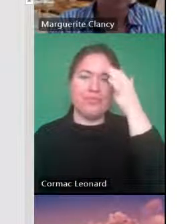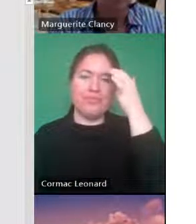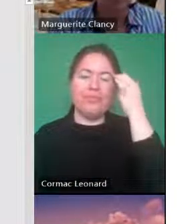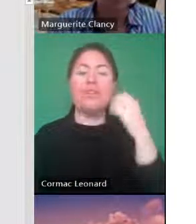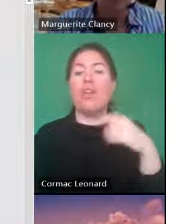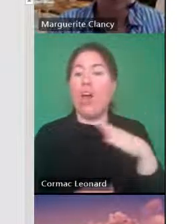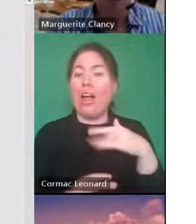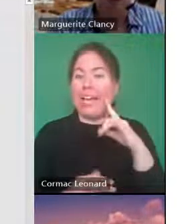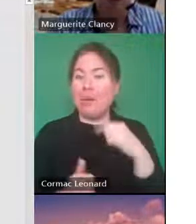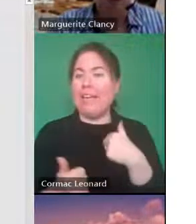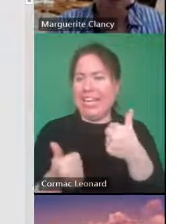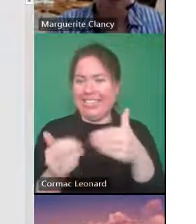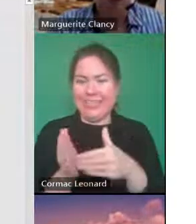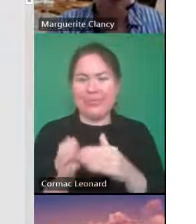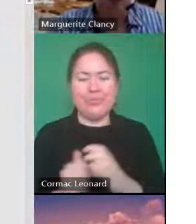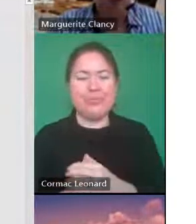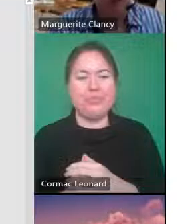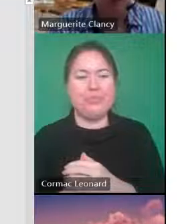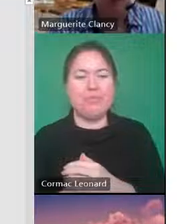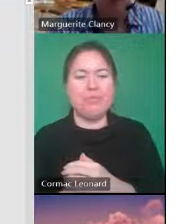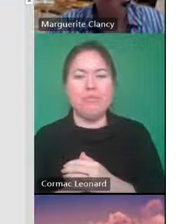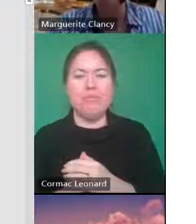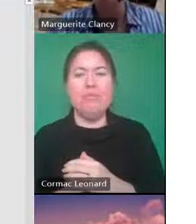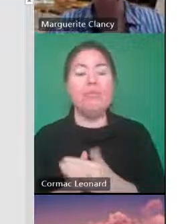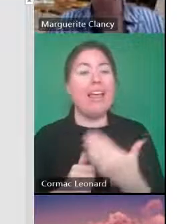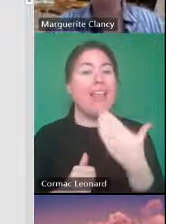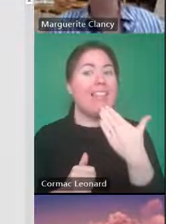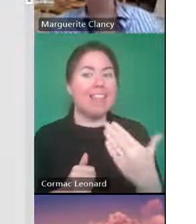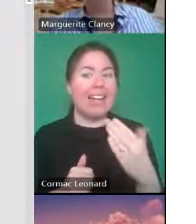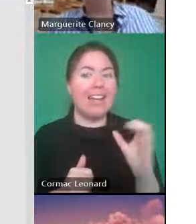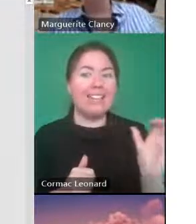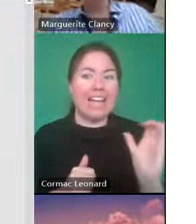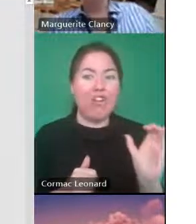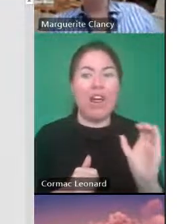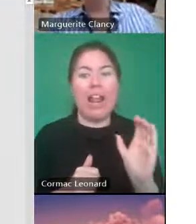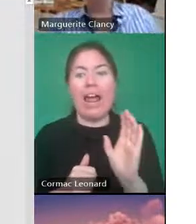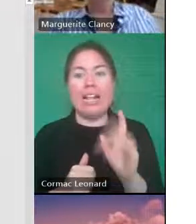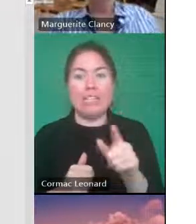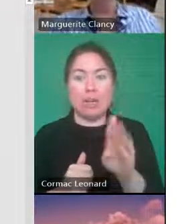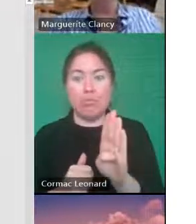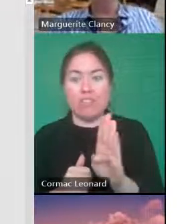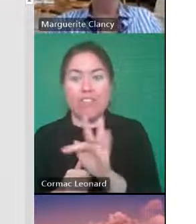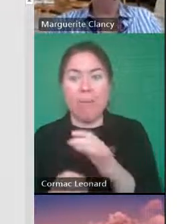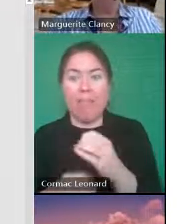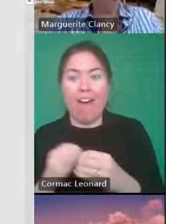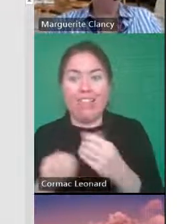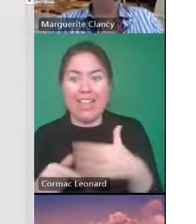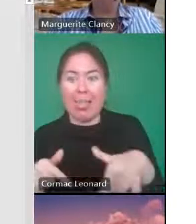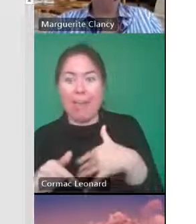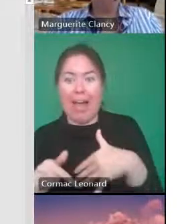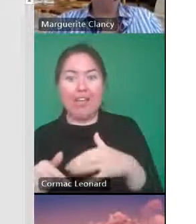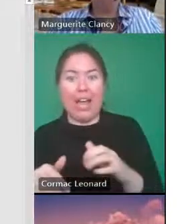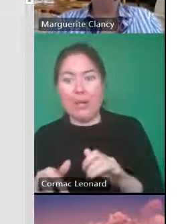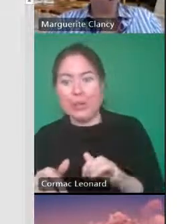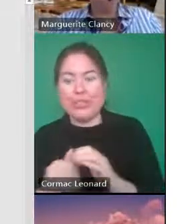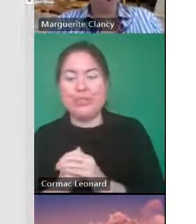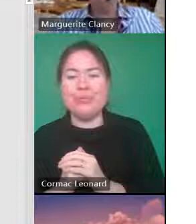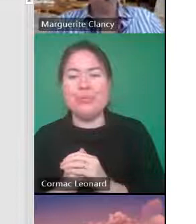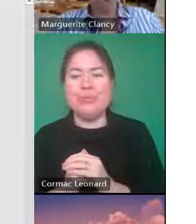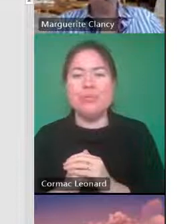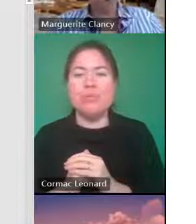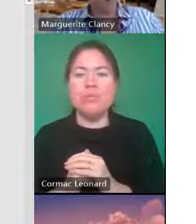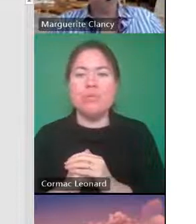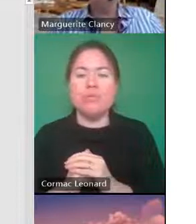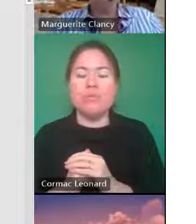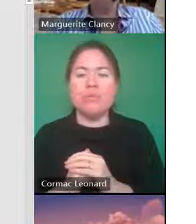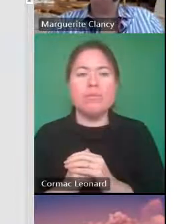Great, thanks Carol for that. So thanks Carol and Bridget from our office in the background. So we've had